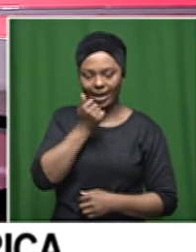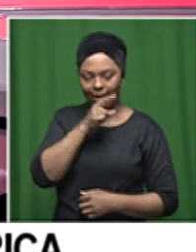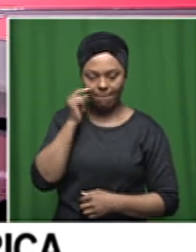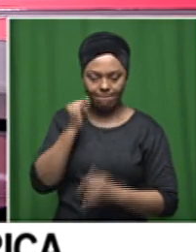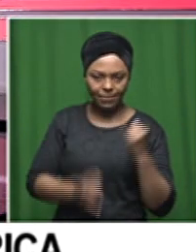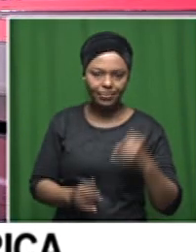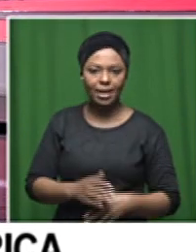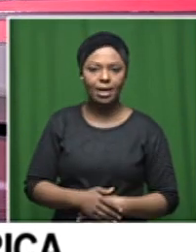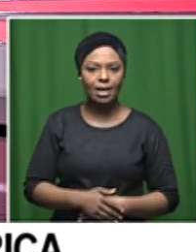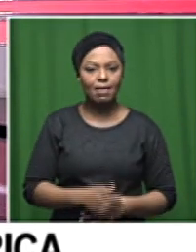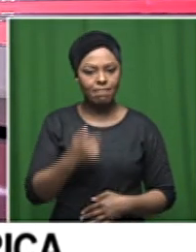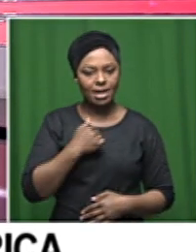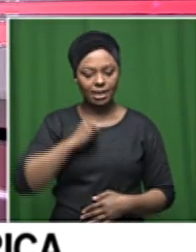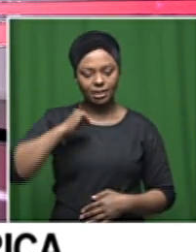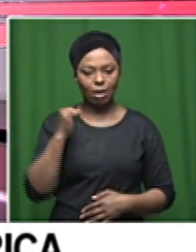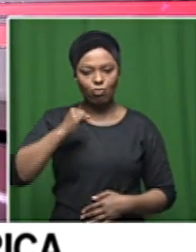South Africa.